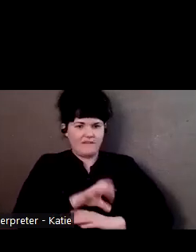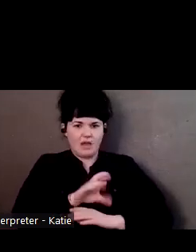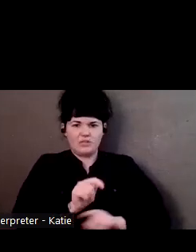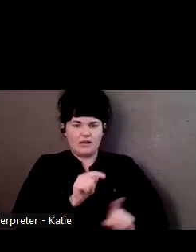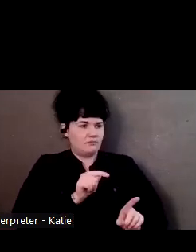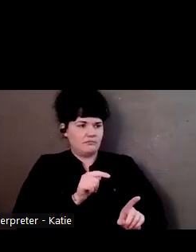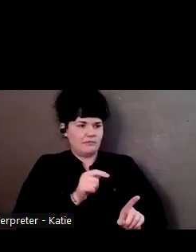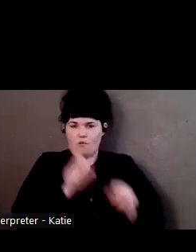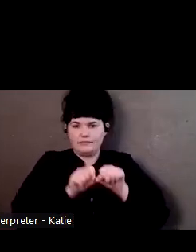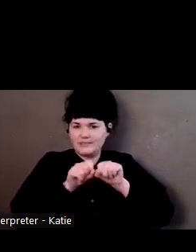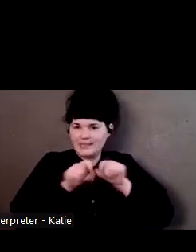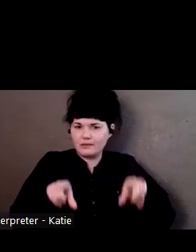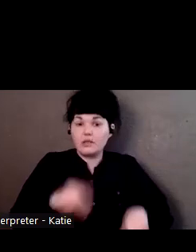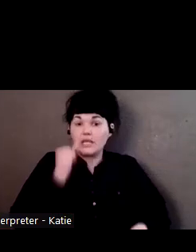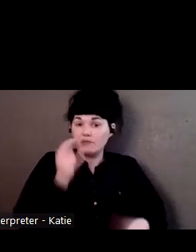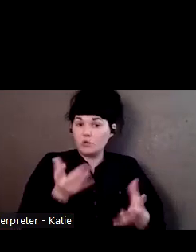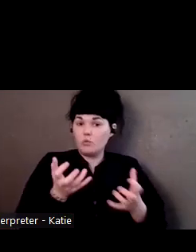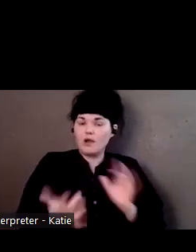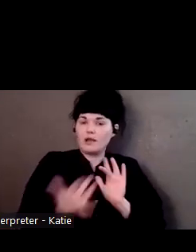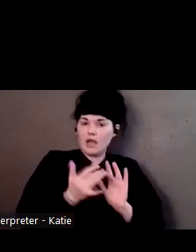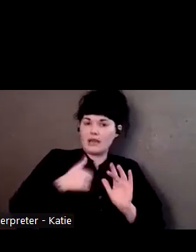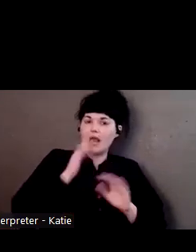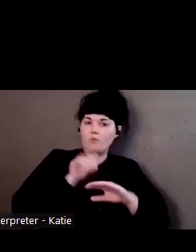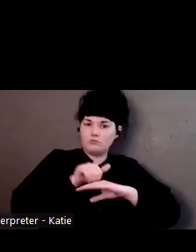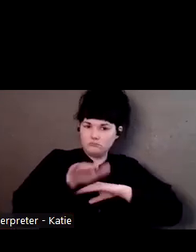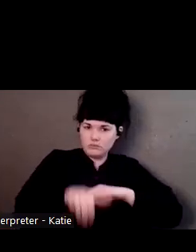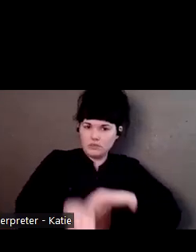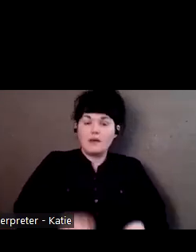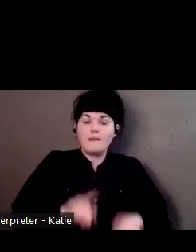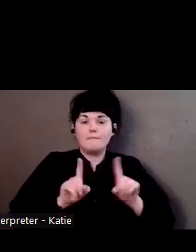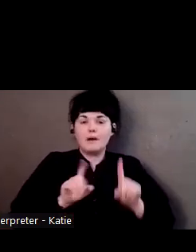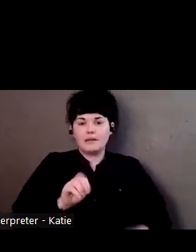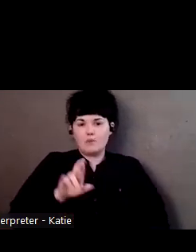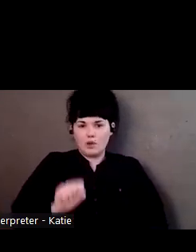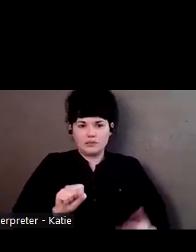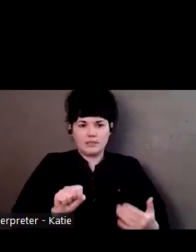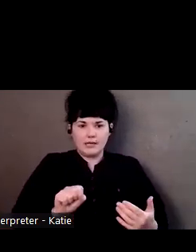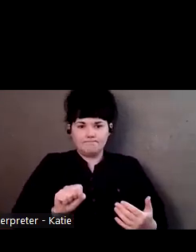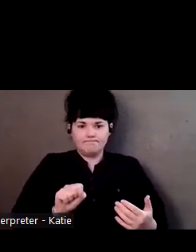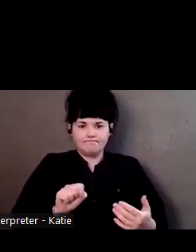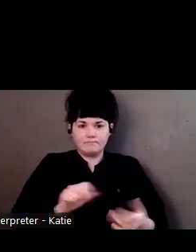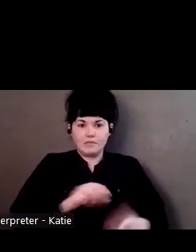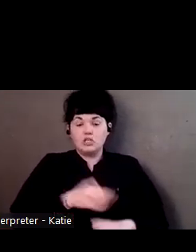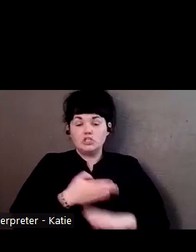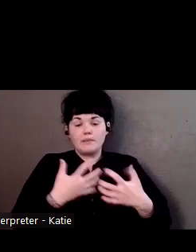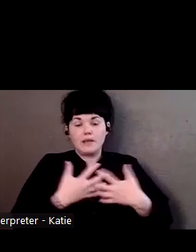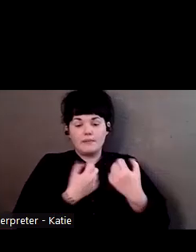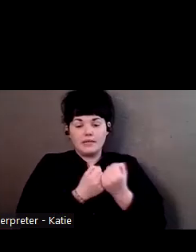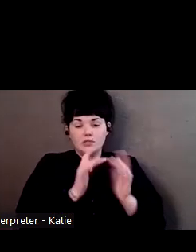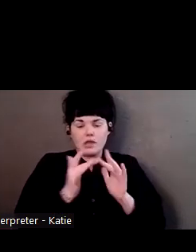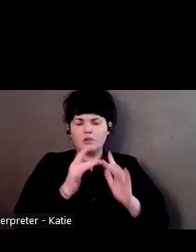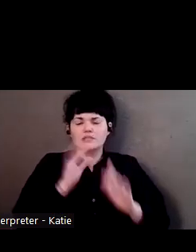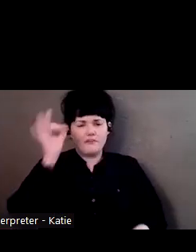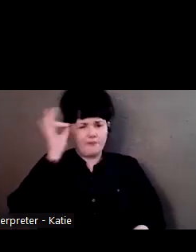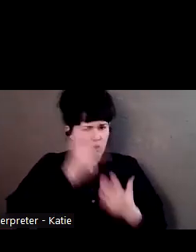these, email me and I can send them to you. But Michigan Rehab Services Job Accommodation Network is a federal program, and they are